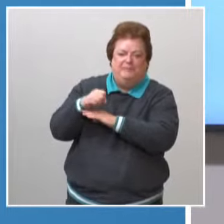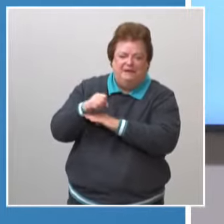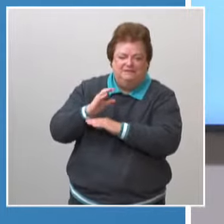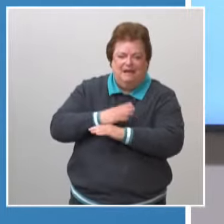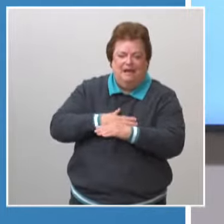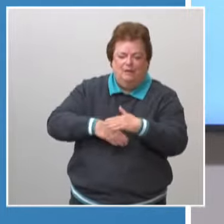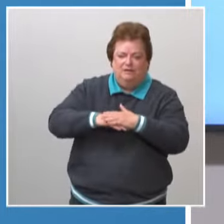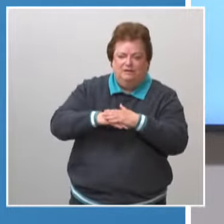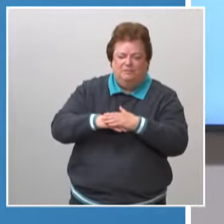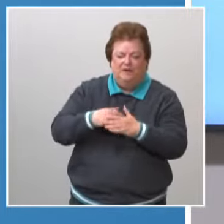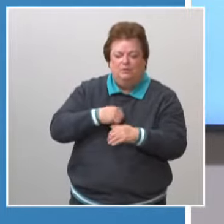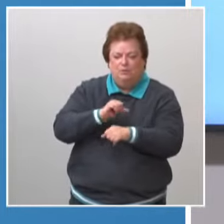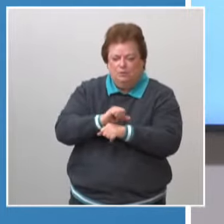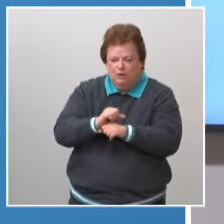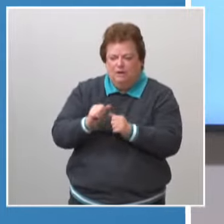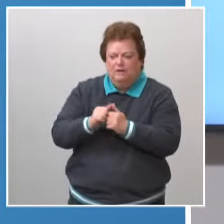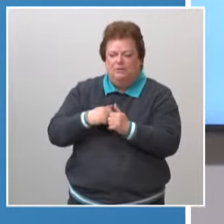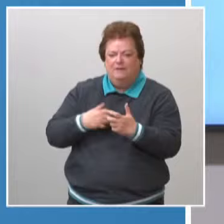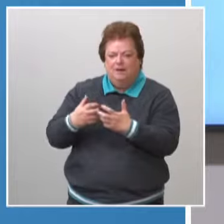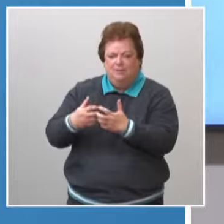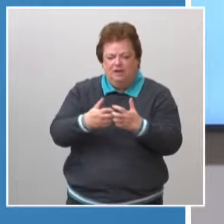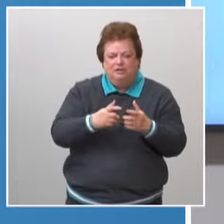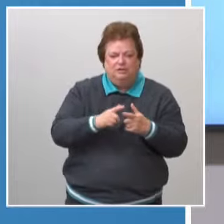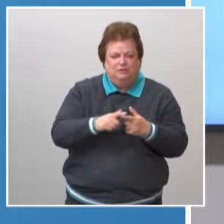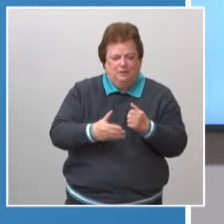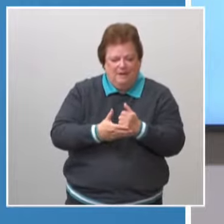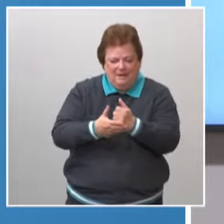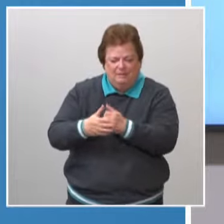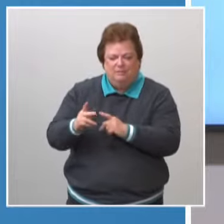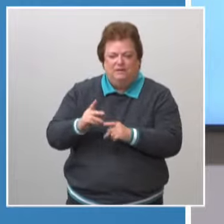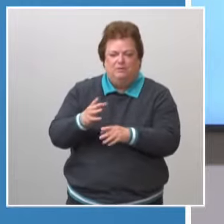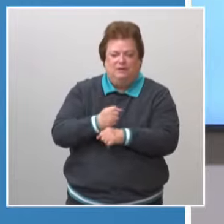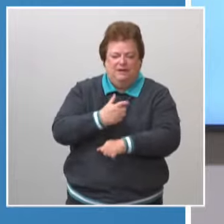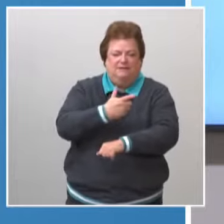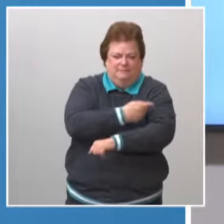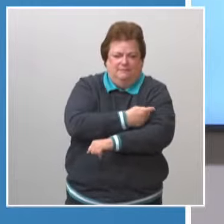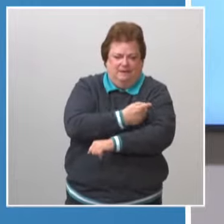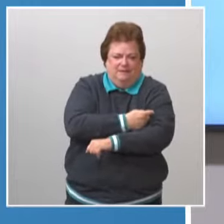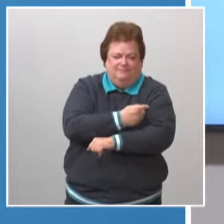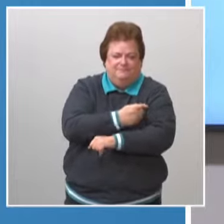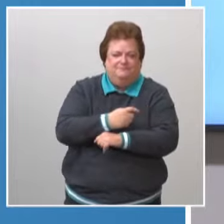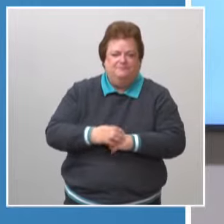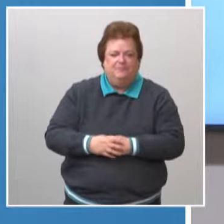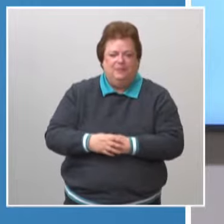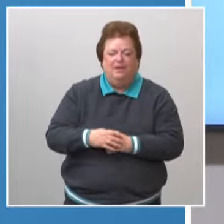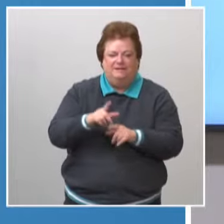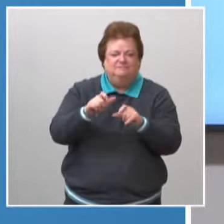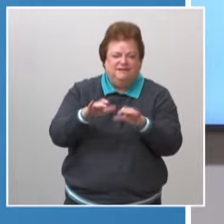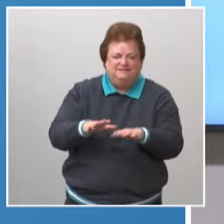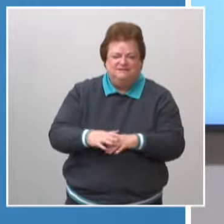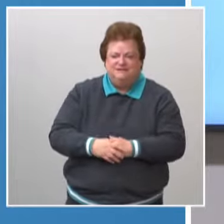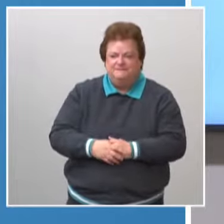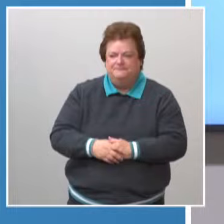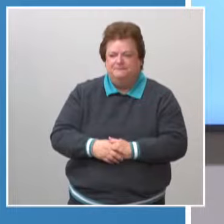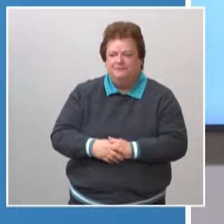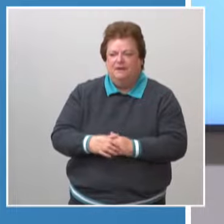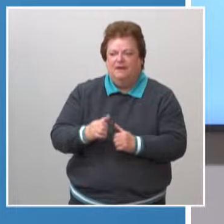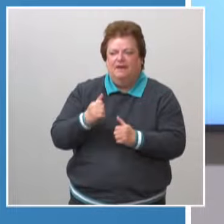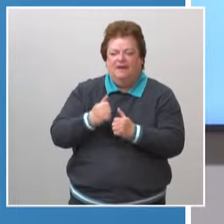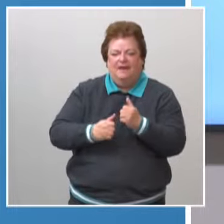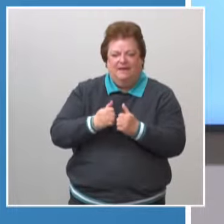our partners to do what we can to help residents get tested in a timely manner. And also, you may have heard that every household in